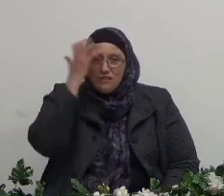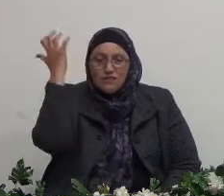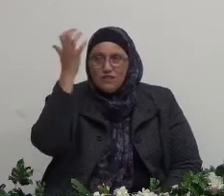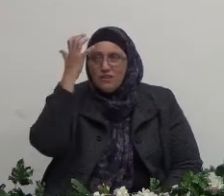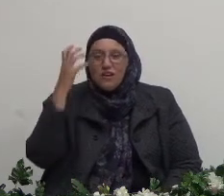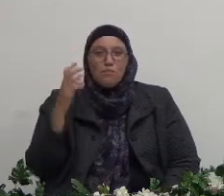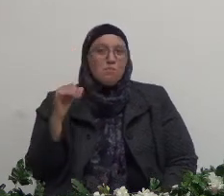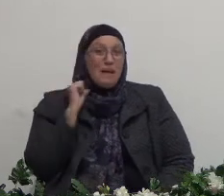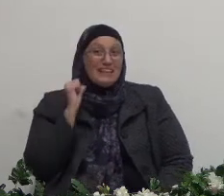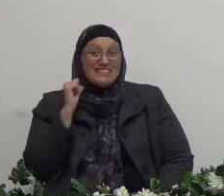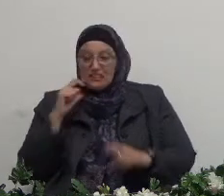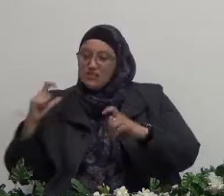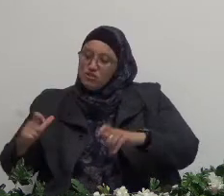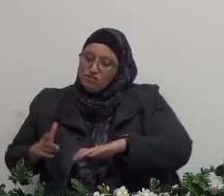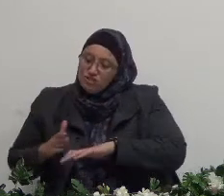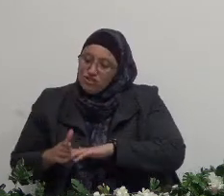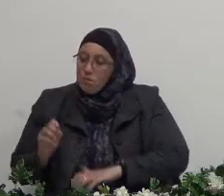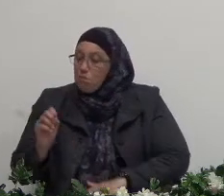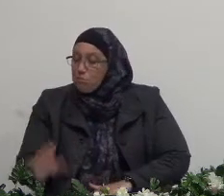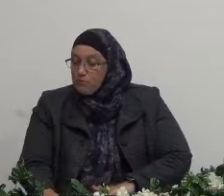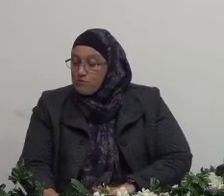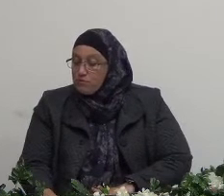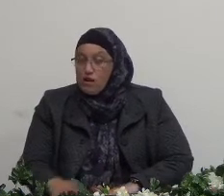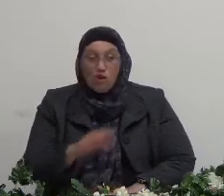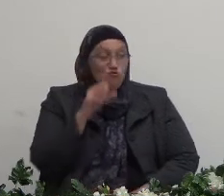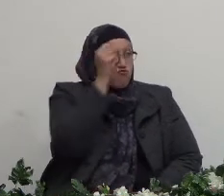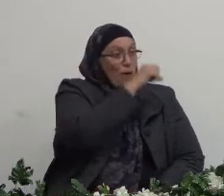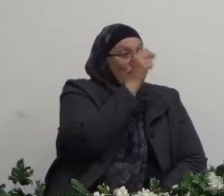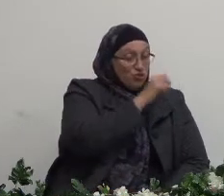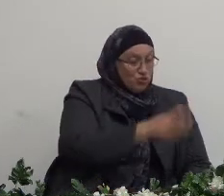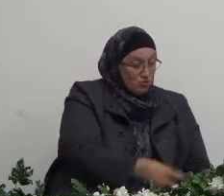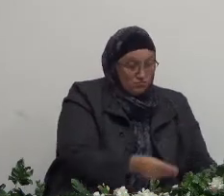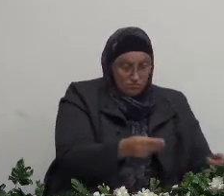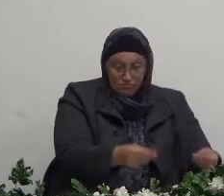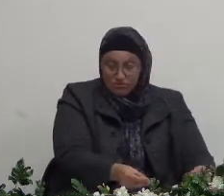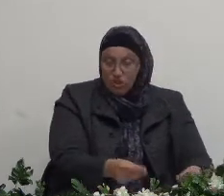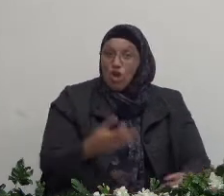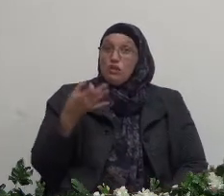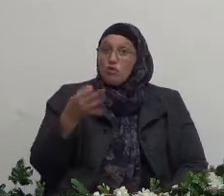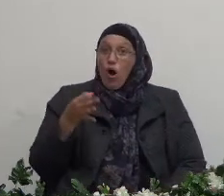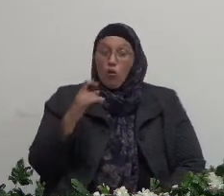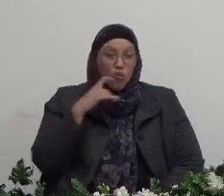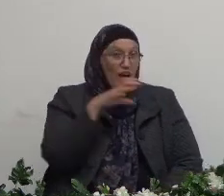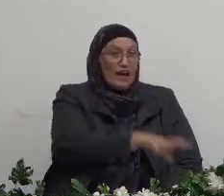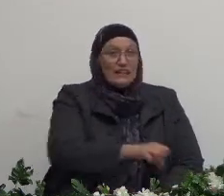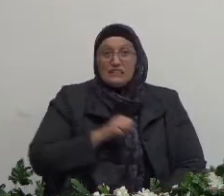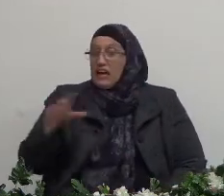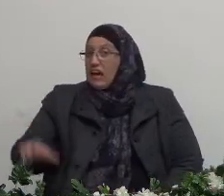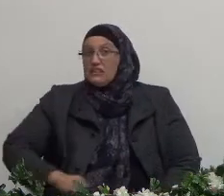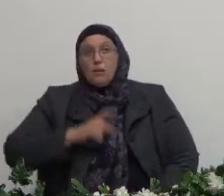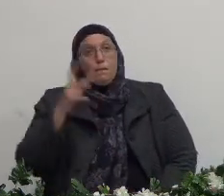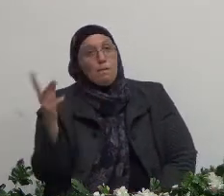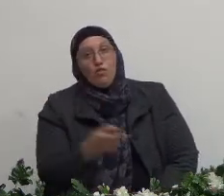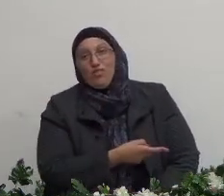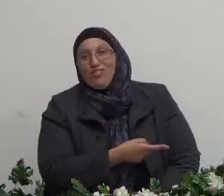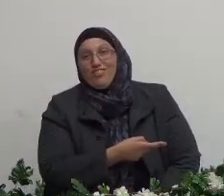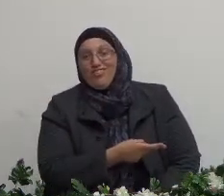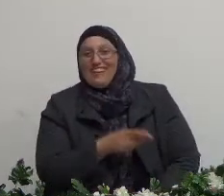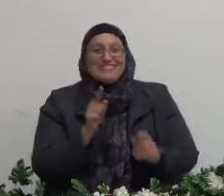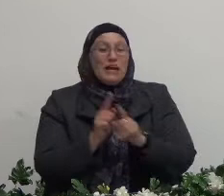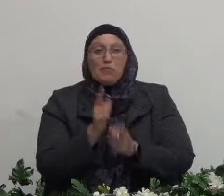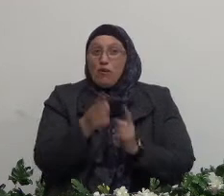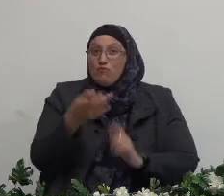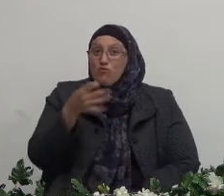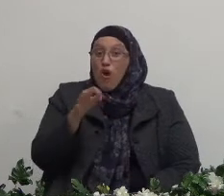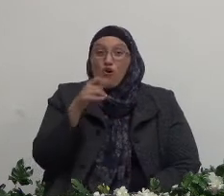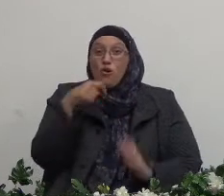And if you got a meal out of the bin, the dog will also eat it. Just like when you see the dog drink from the toilet bowl. Doesn't matter, it's